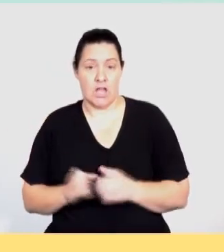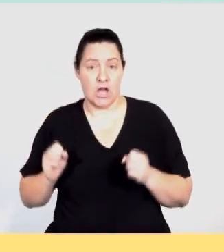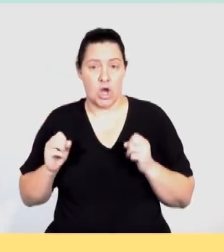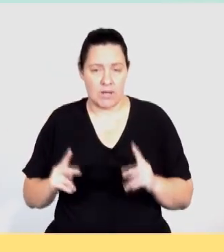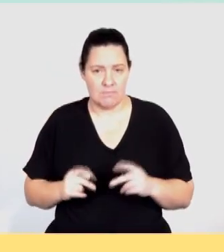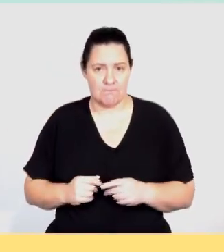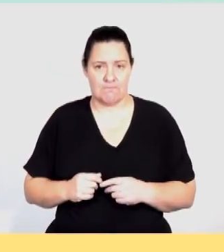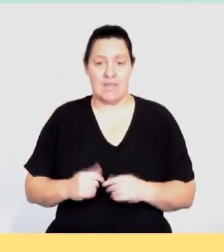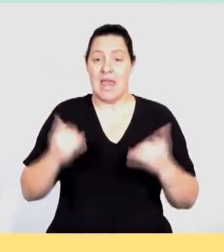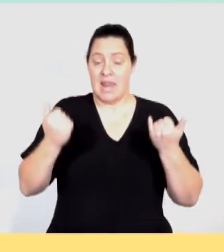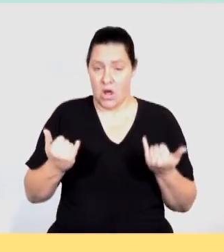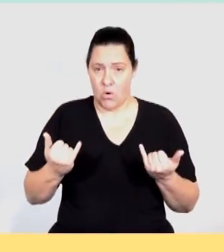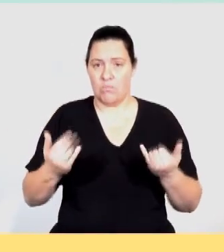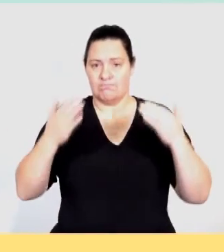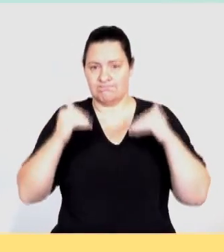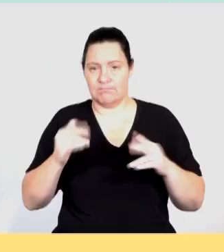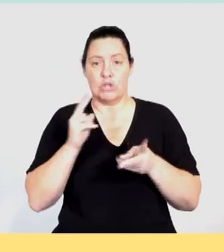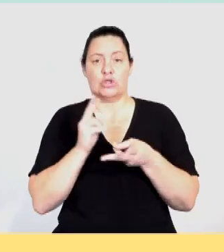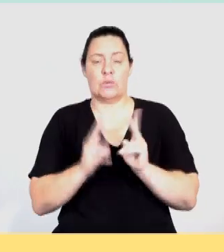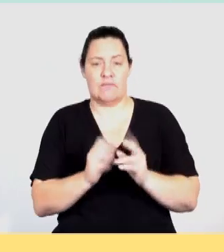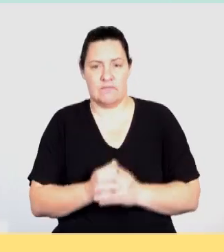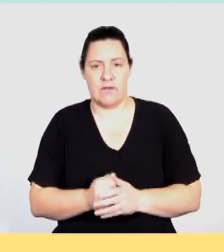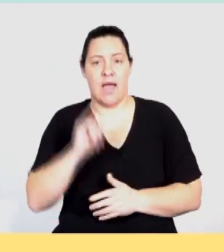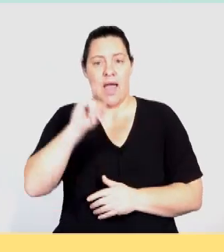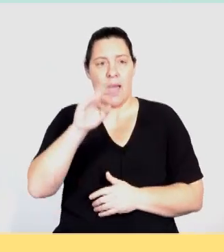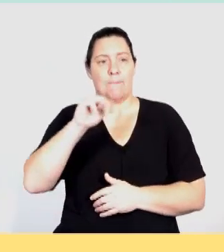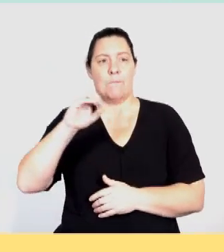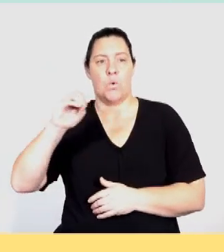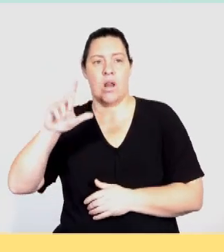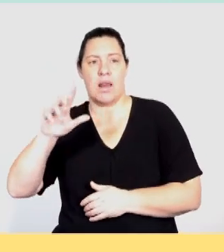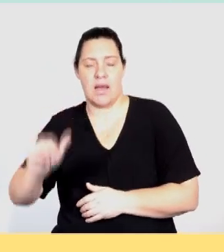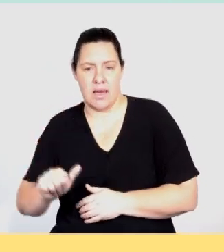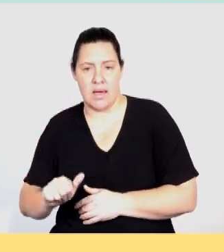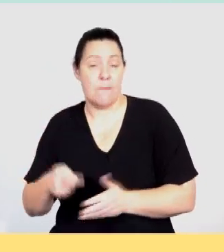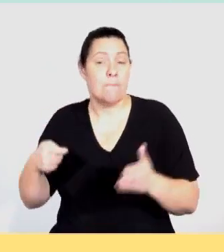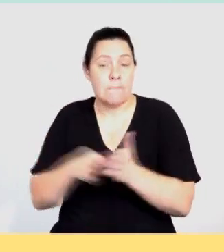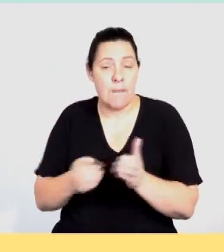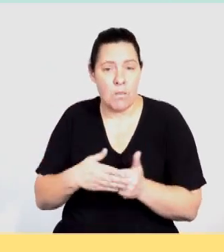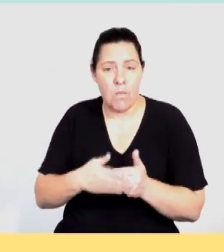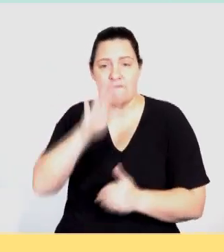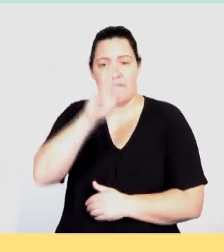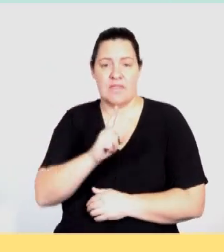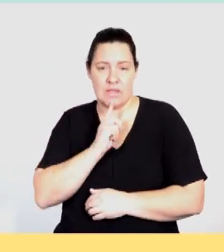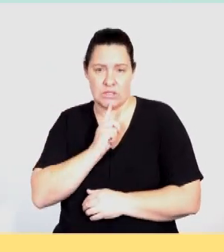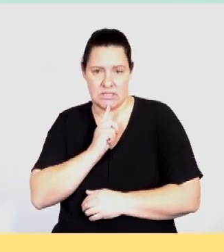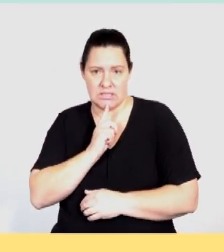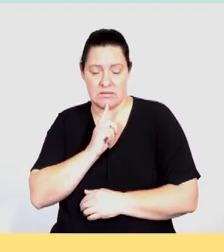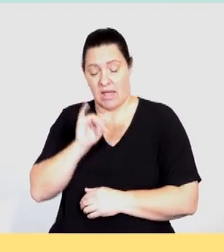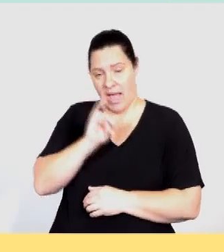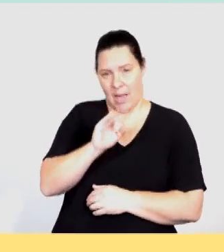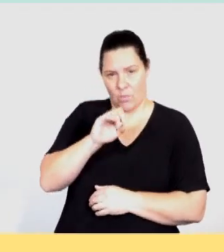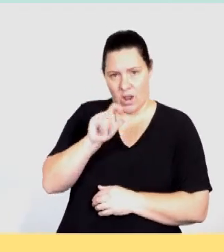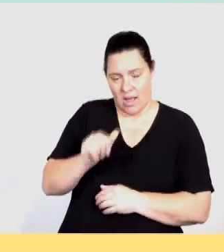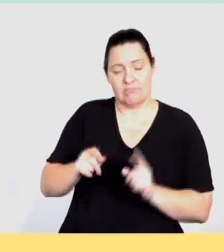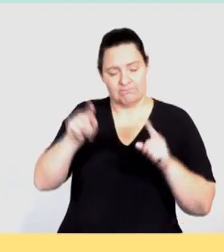57,200. Okay, let's quickly go now to the 12th. Aimula. We bought goods of 5,000. There